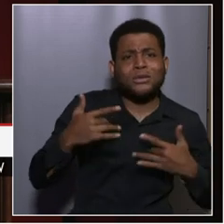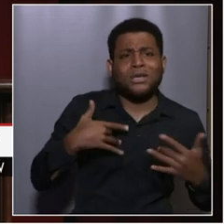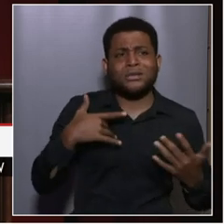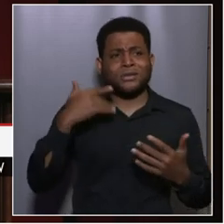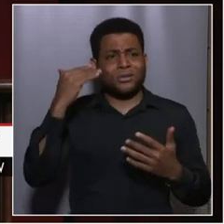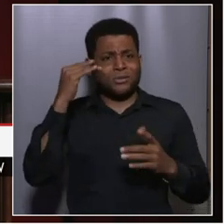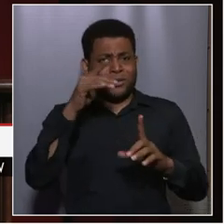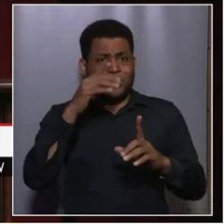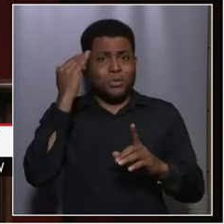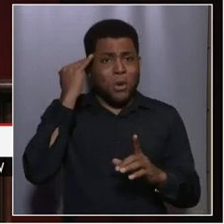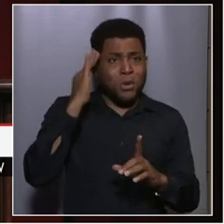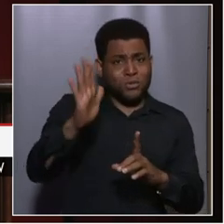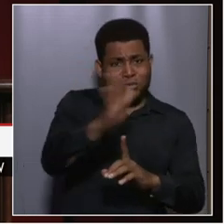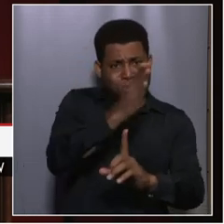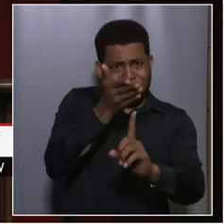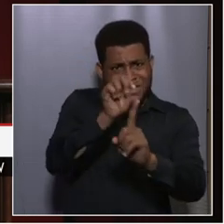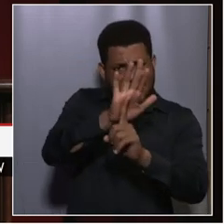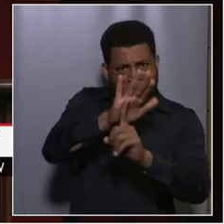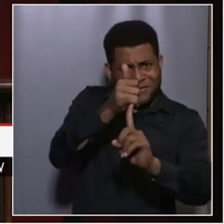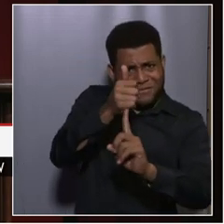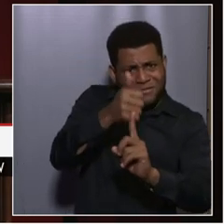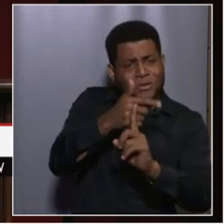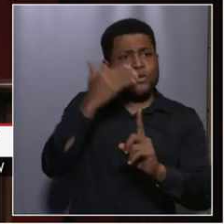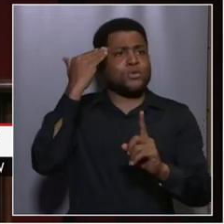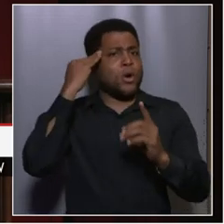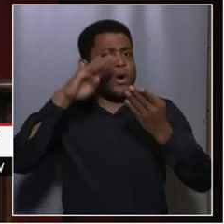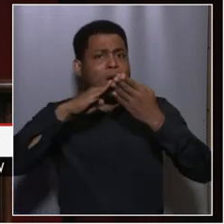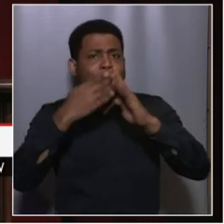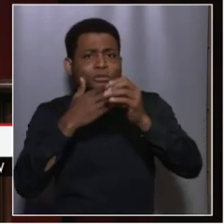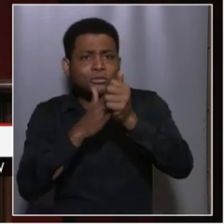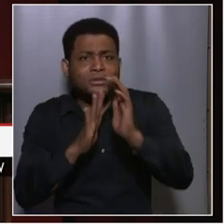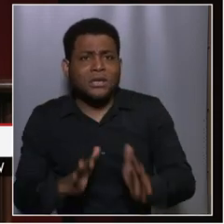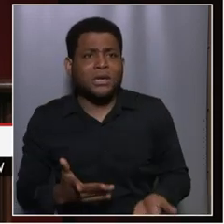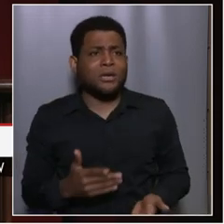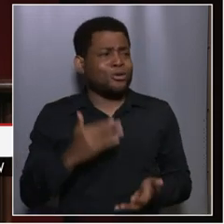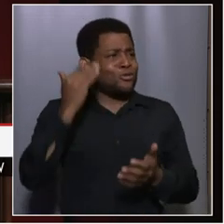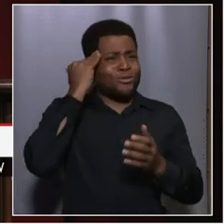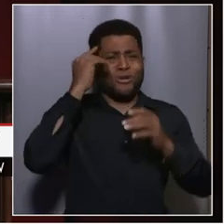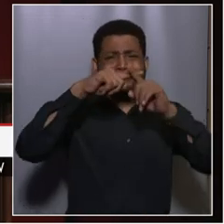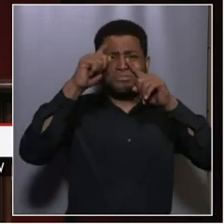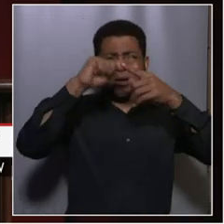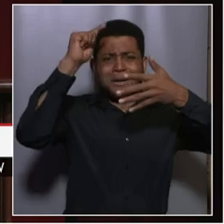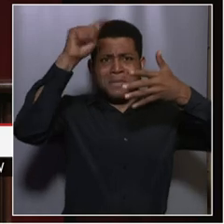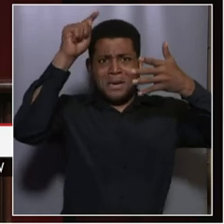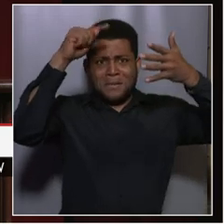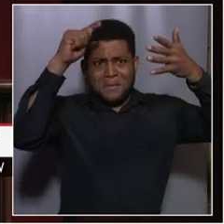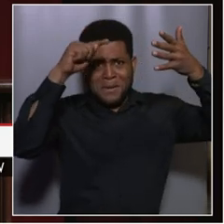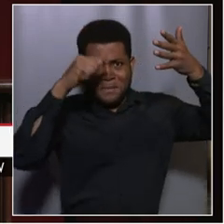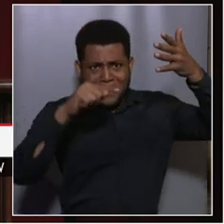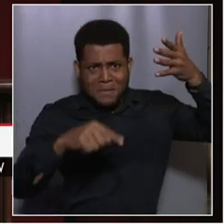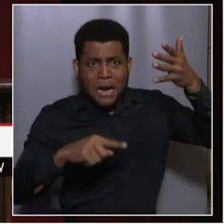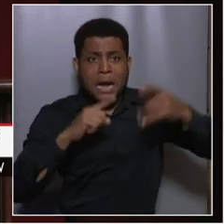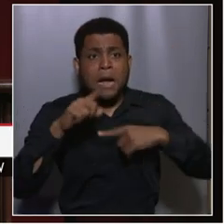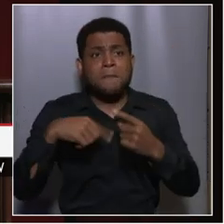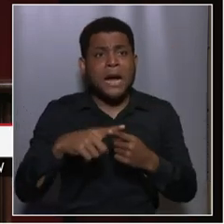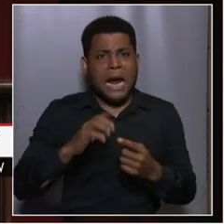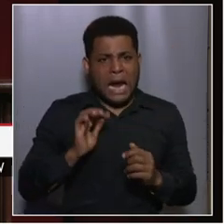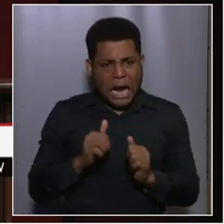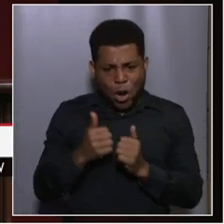your community leaders. They should have an idea when it comes down to advocating for